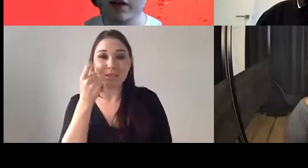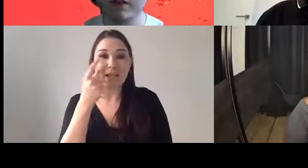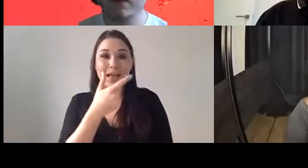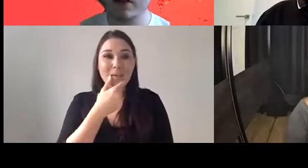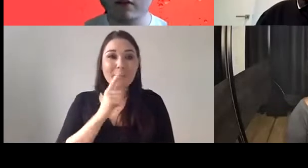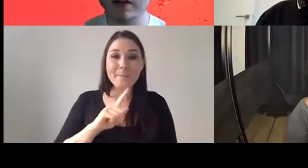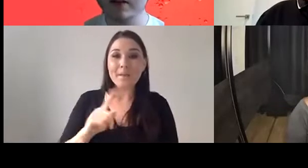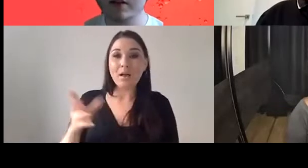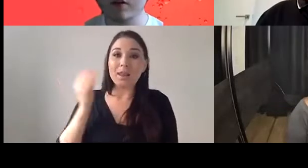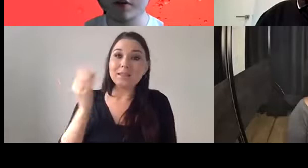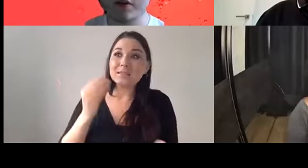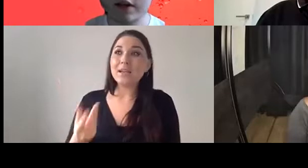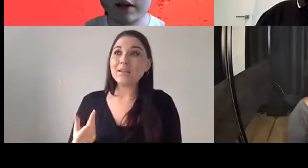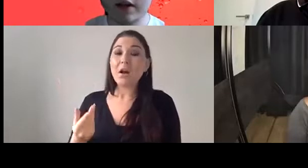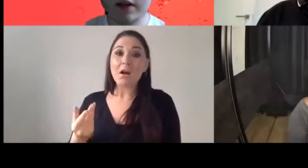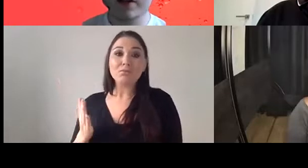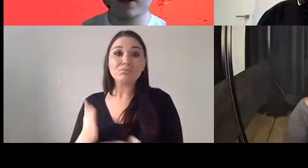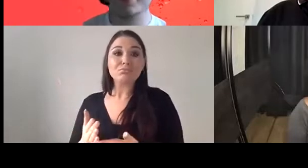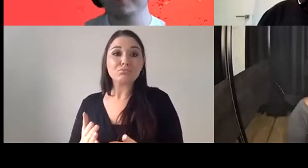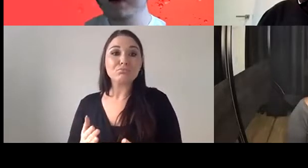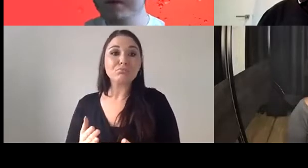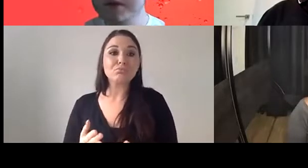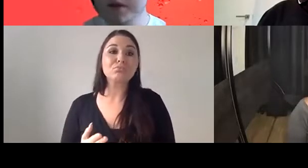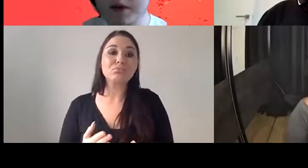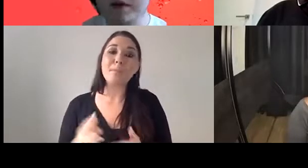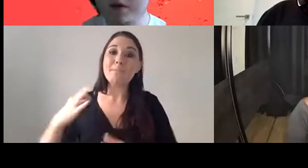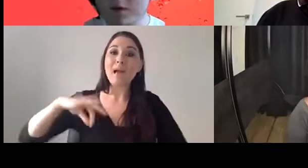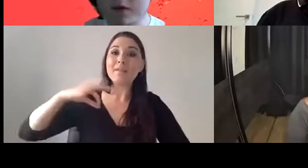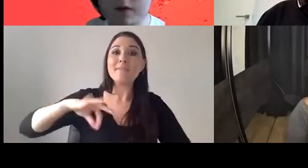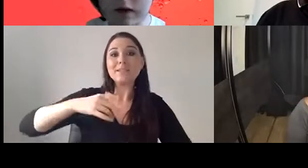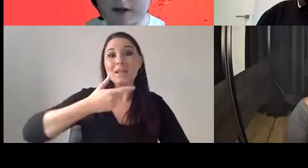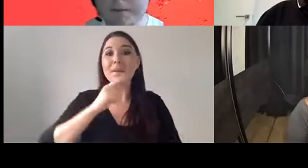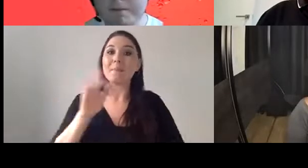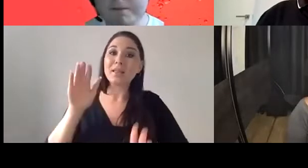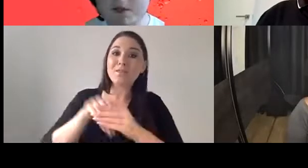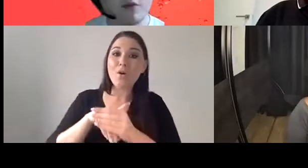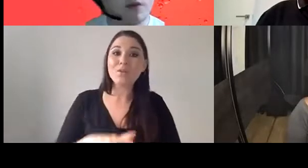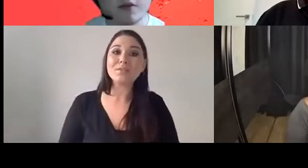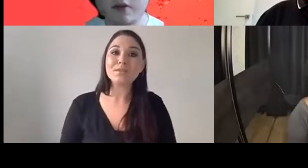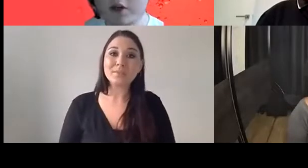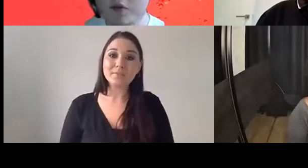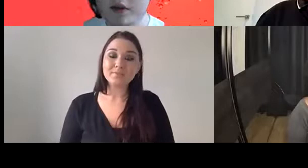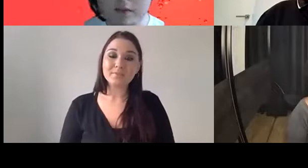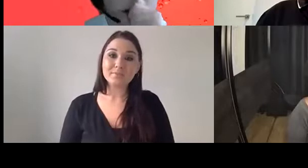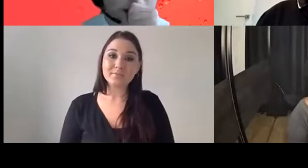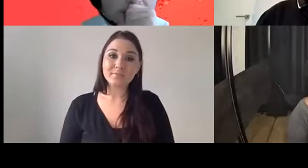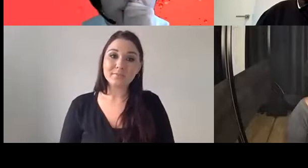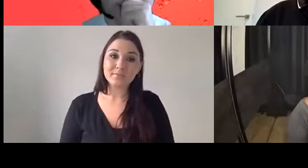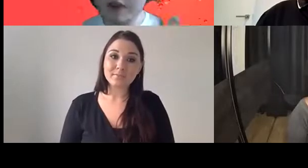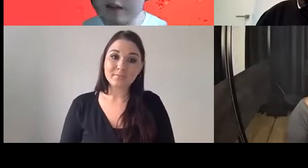listening to it that really is going to ultimately benefit the people involved. So no, some really good points,